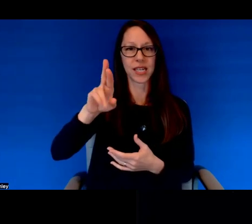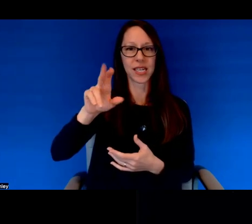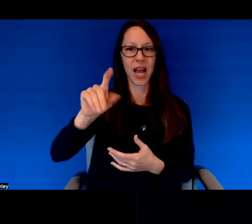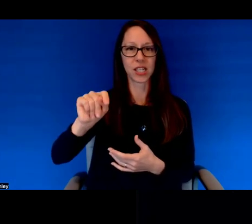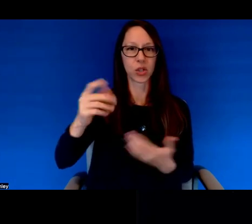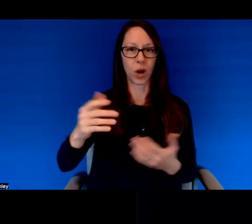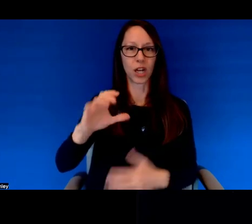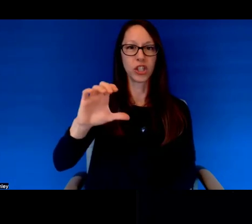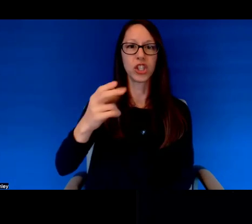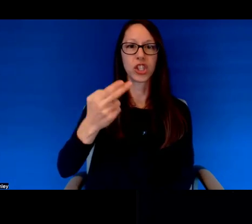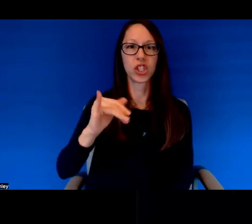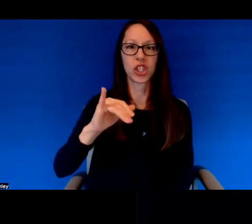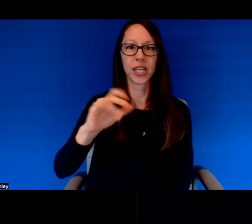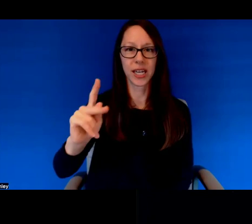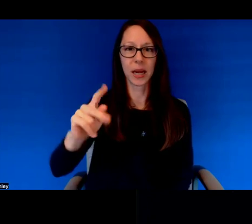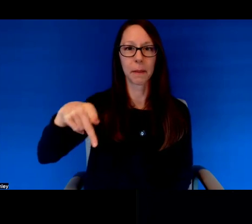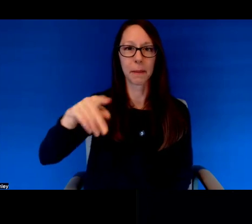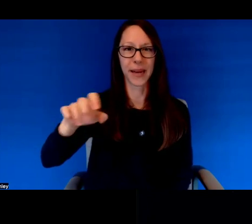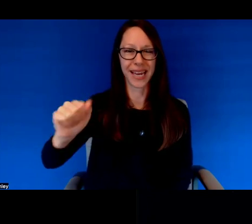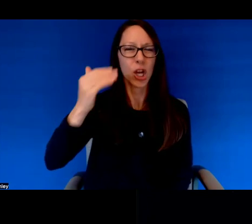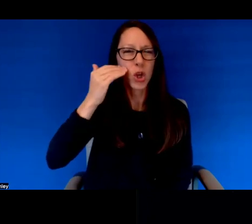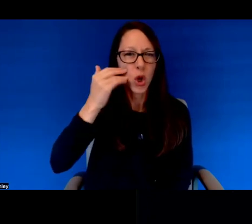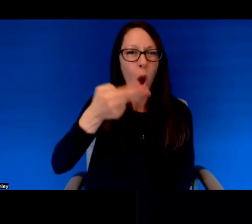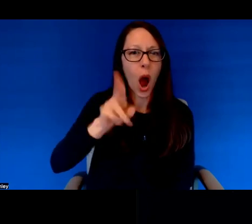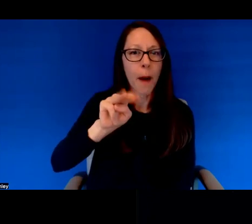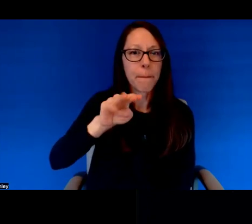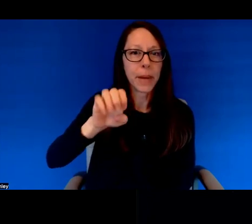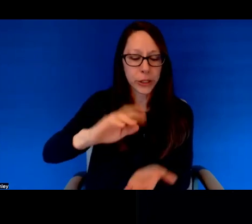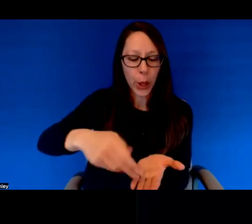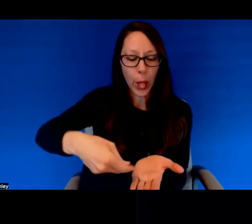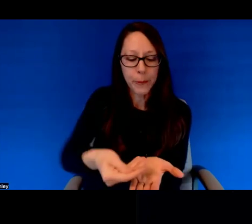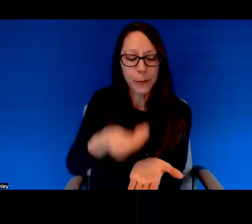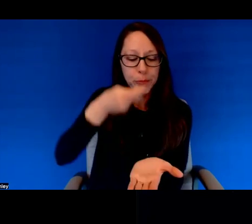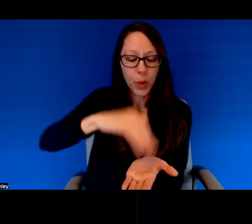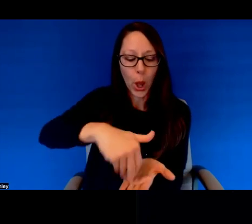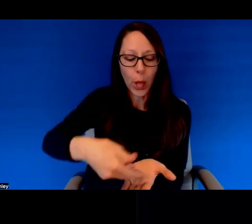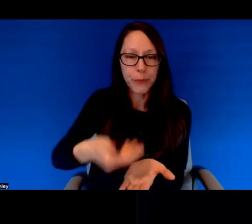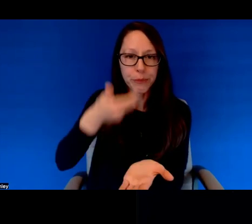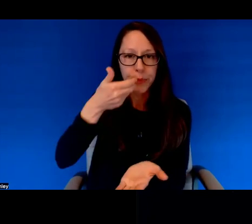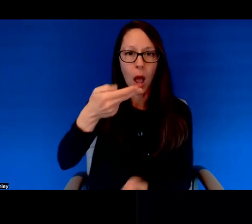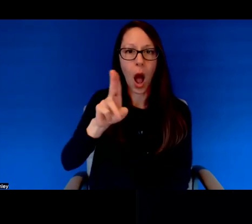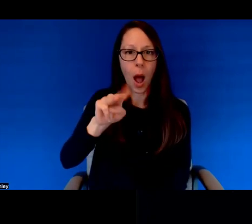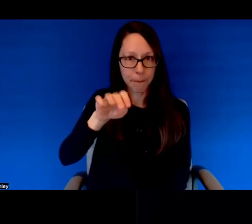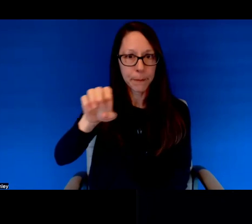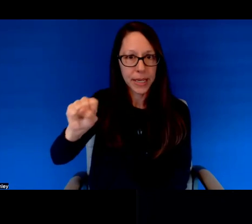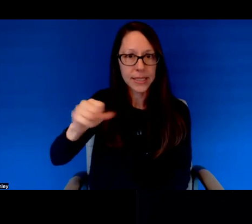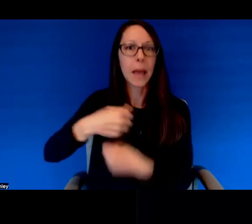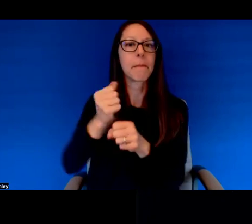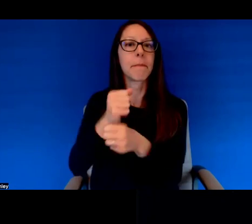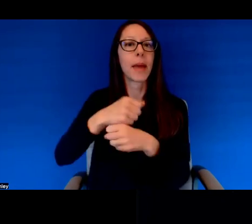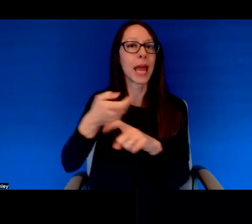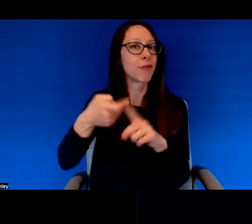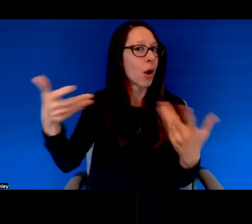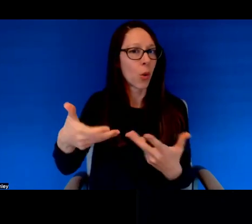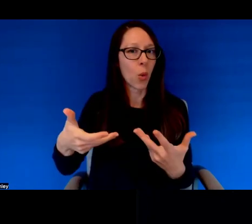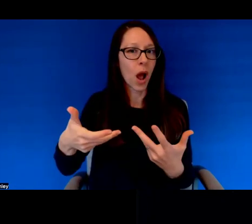you guys have ever had hummus, for Yeah. example, that's made out of chickpeas. And Chickpeas are really cool. Let me tell you why they're my favorite plant and why I would